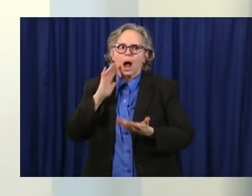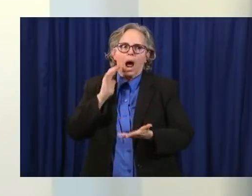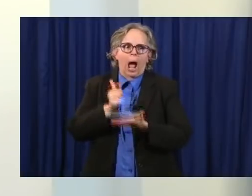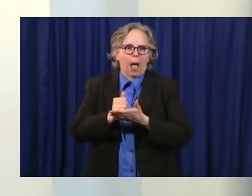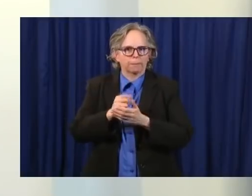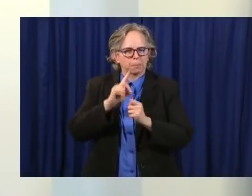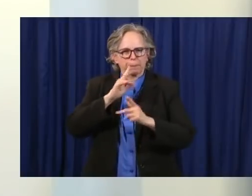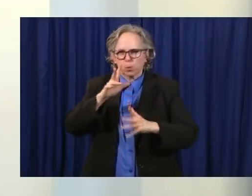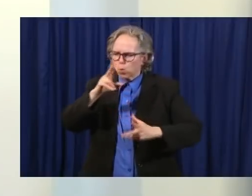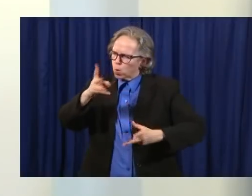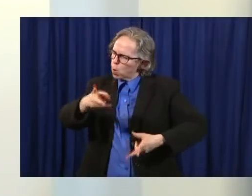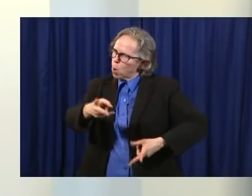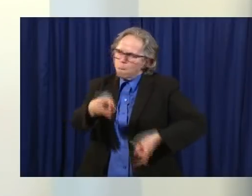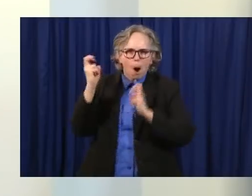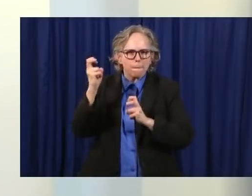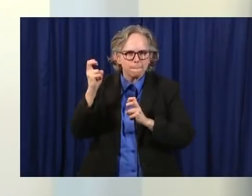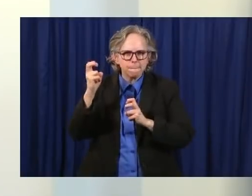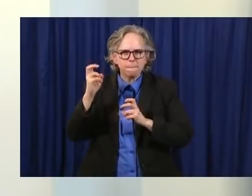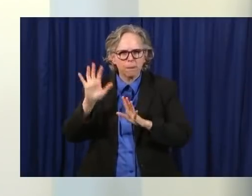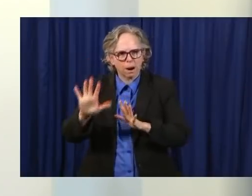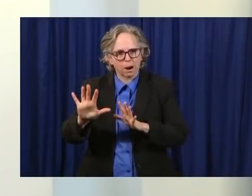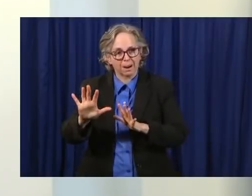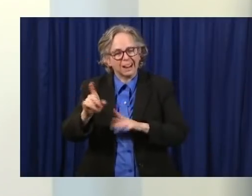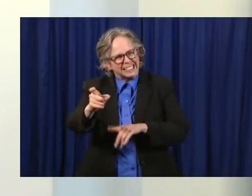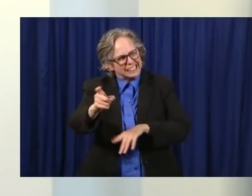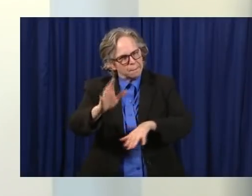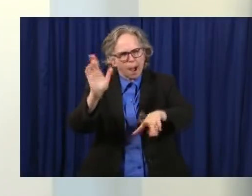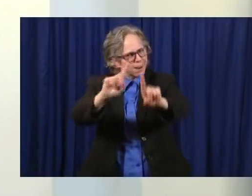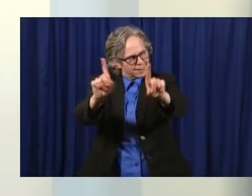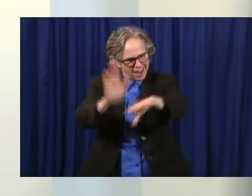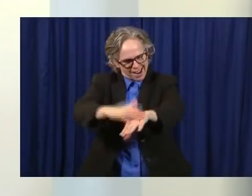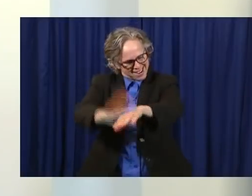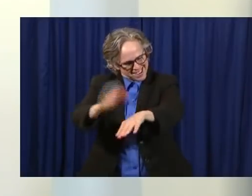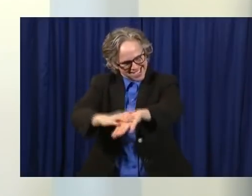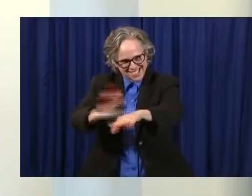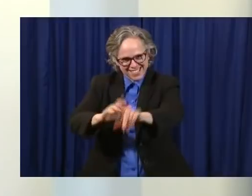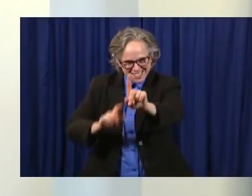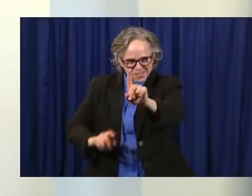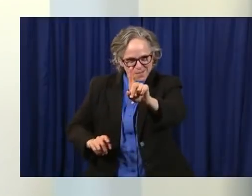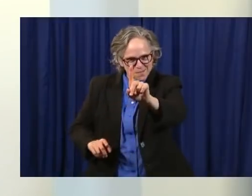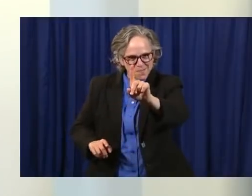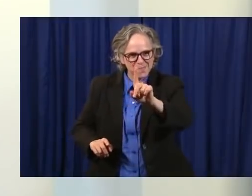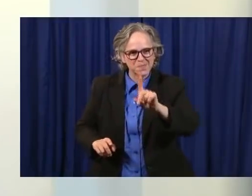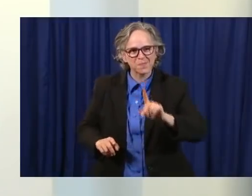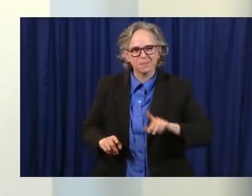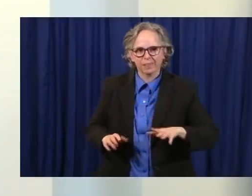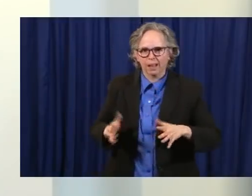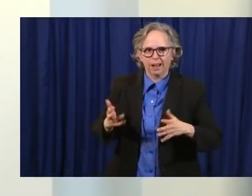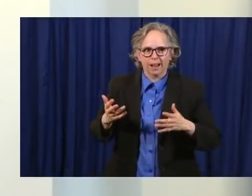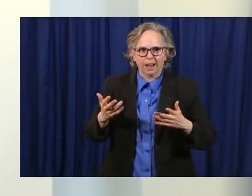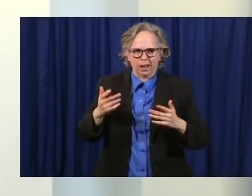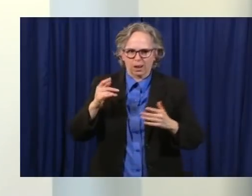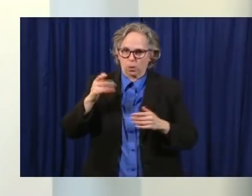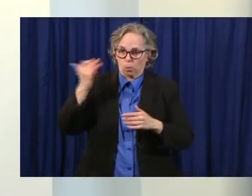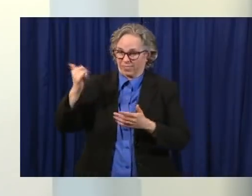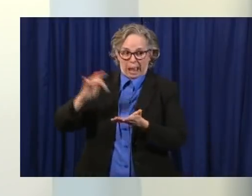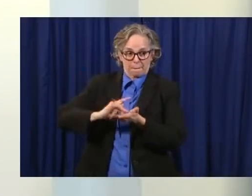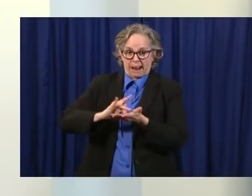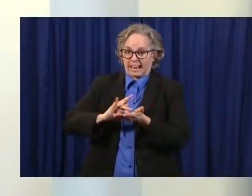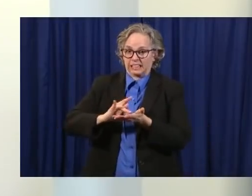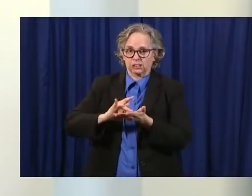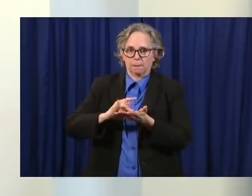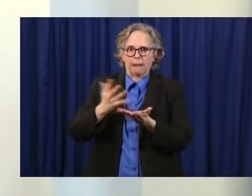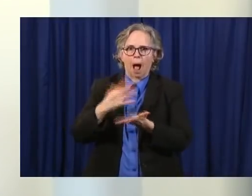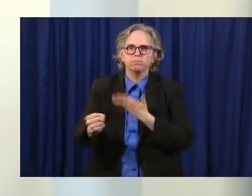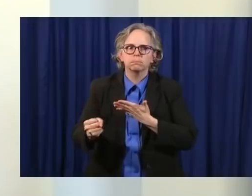else we've seen, you worry about a run on these drugs. You worry about the supply chain of all drugs.